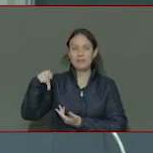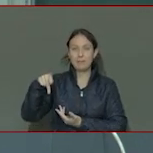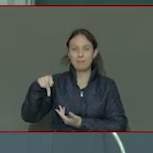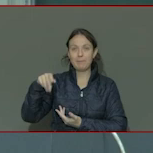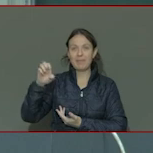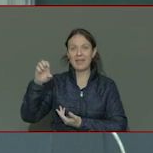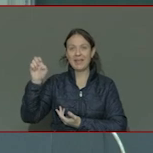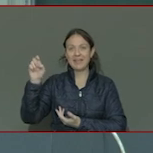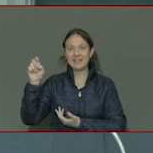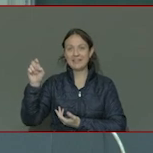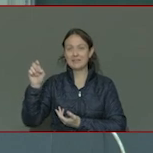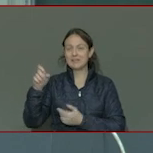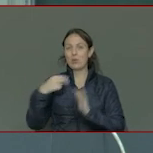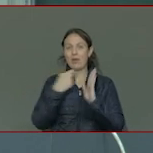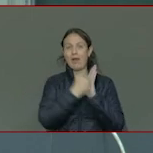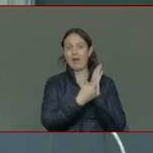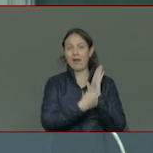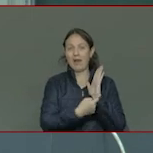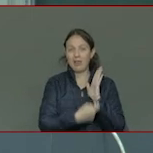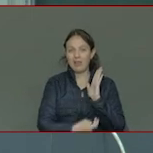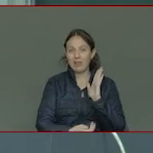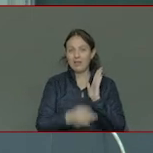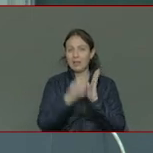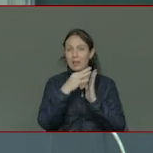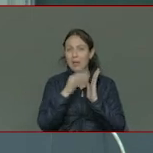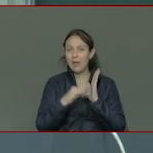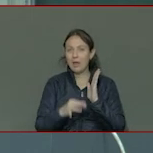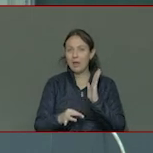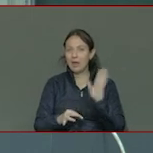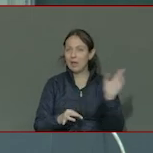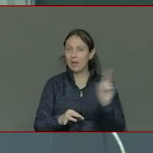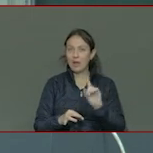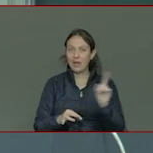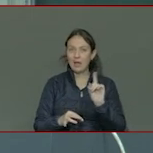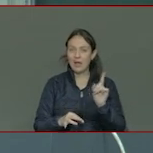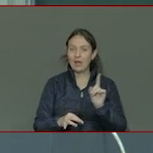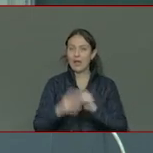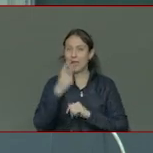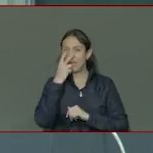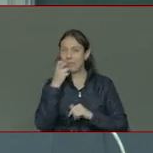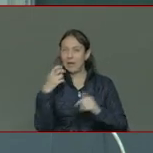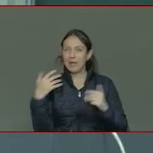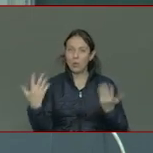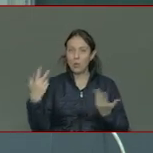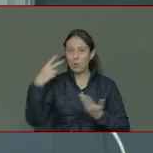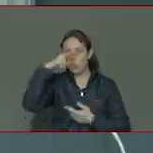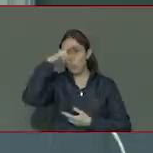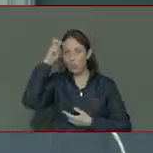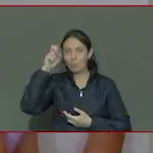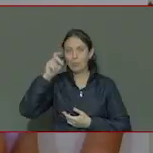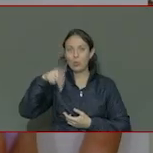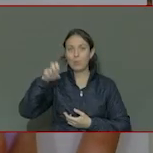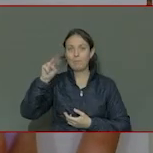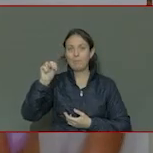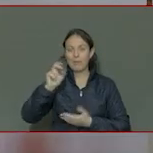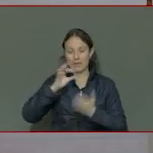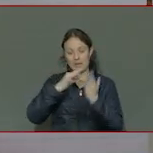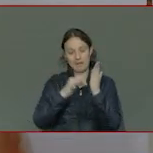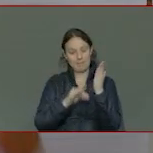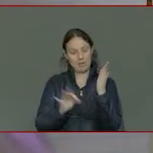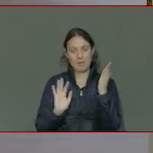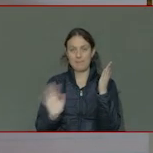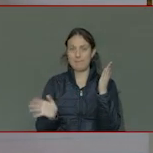marking highlighters. We're just marking black or blue pen. That's it. Okay, so